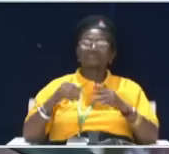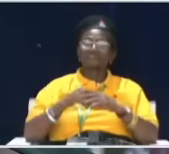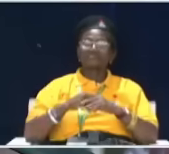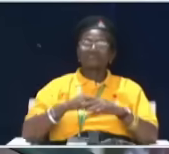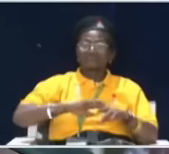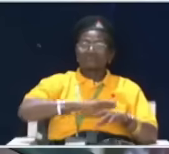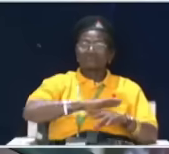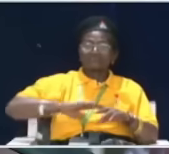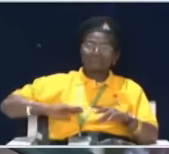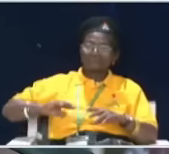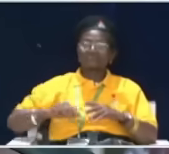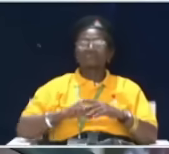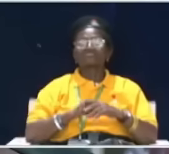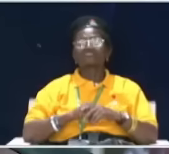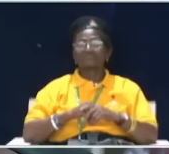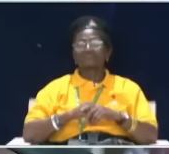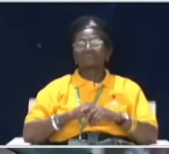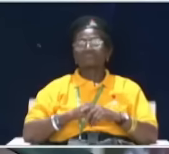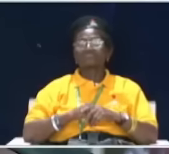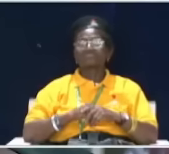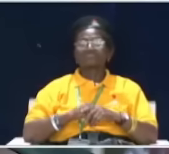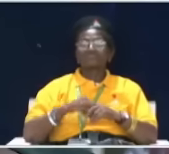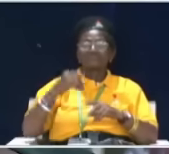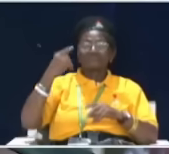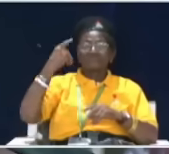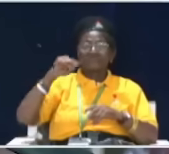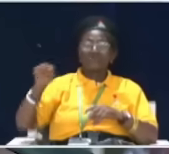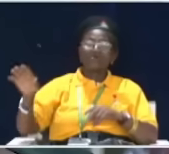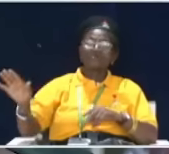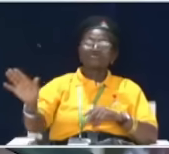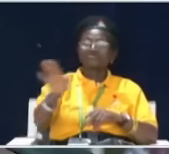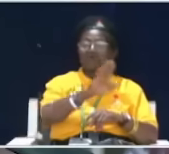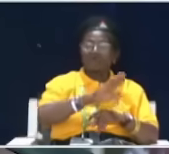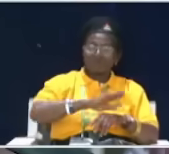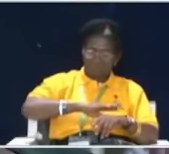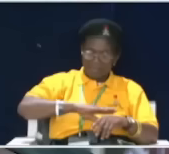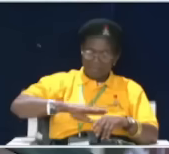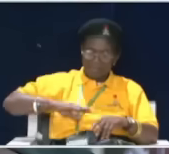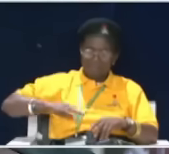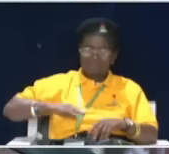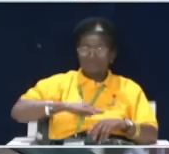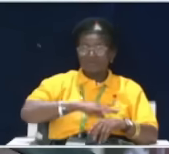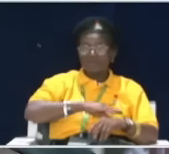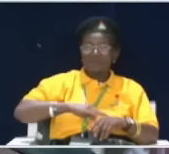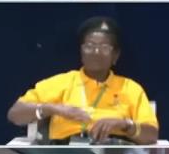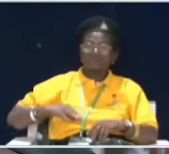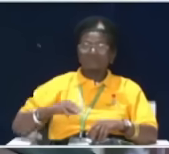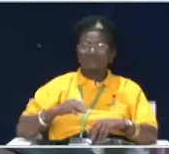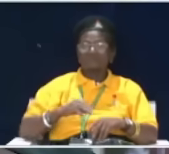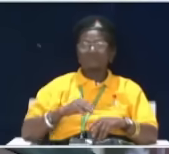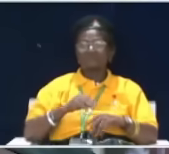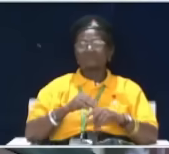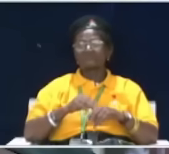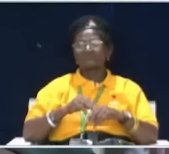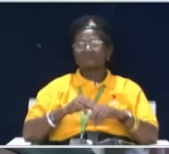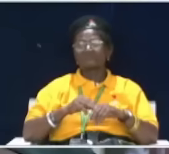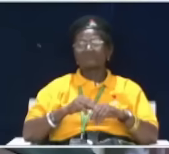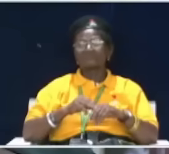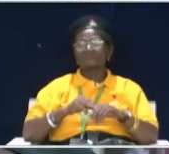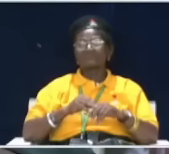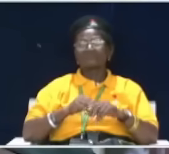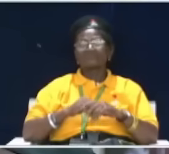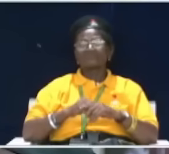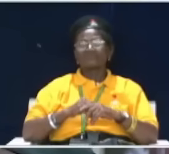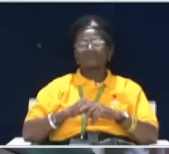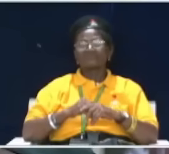pelebe lati lo. For your passport. Fun aworan re lati lo. Fun wearing sir.